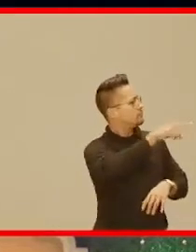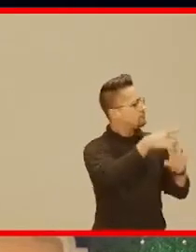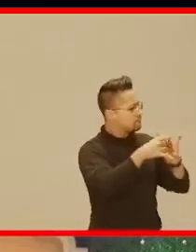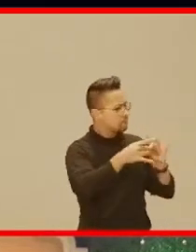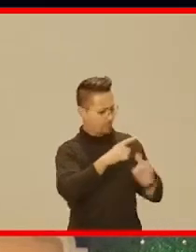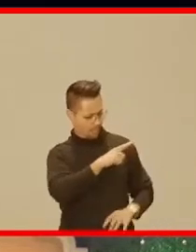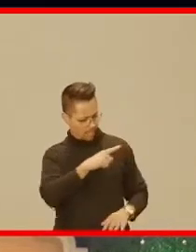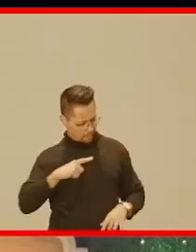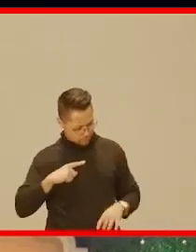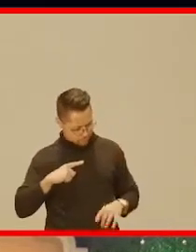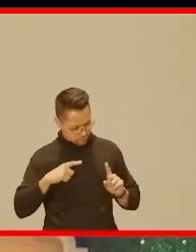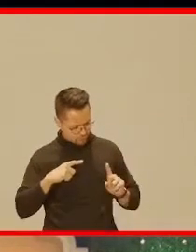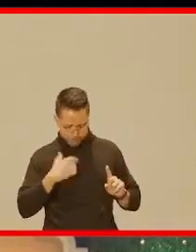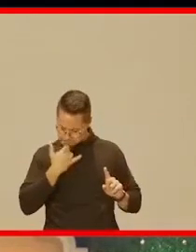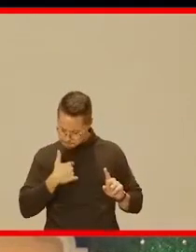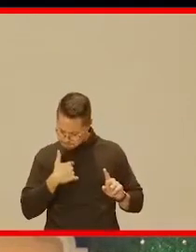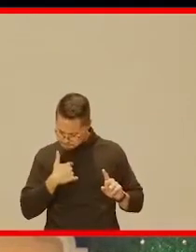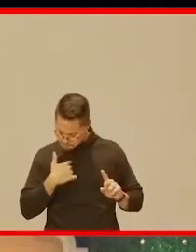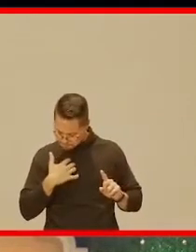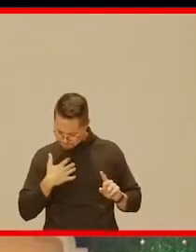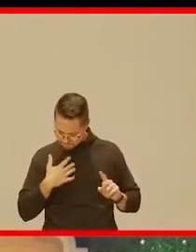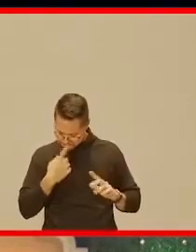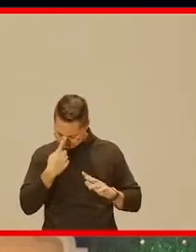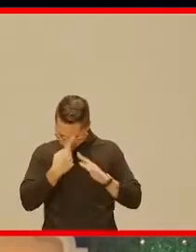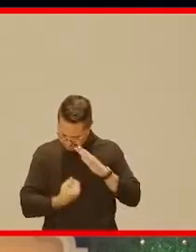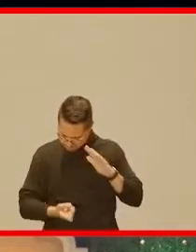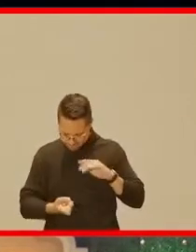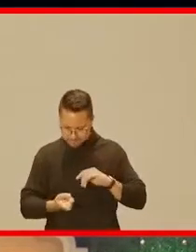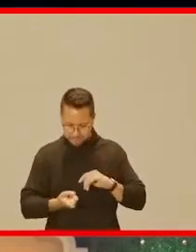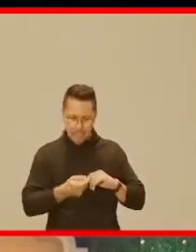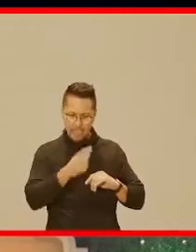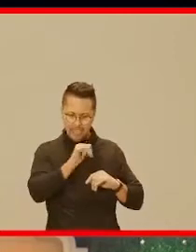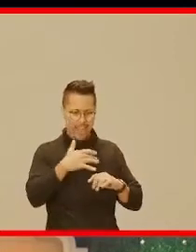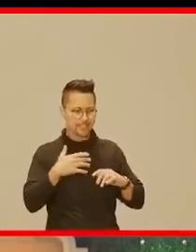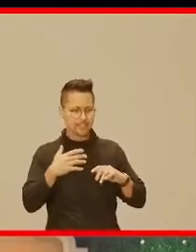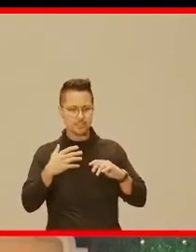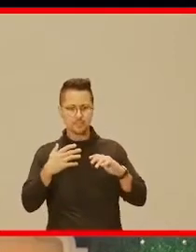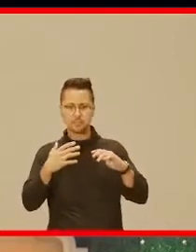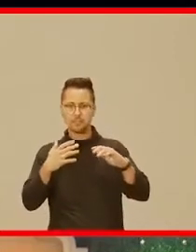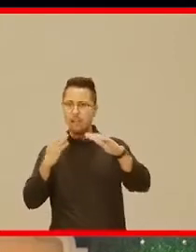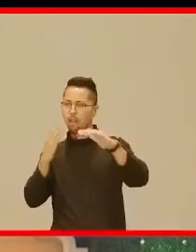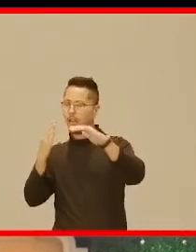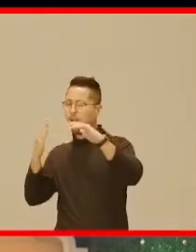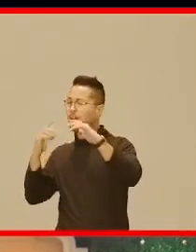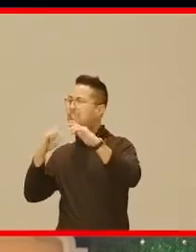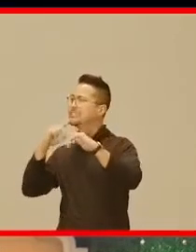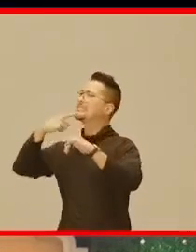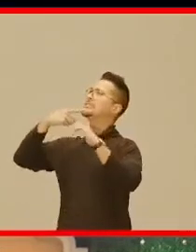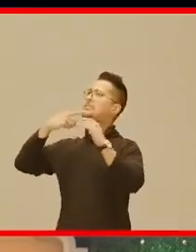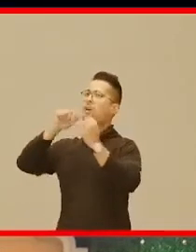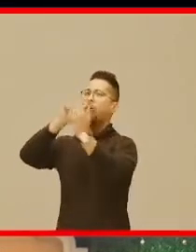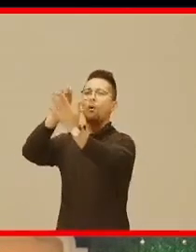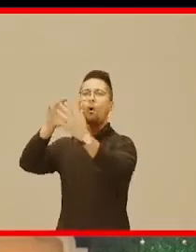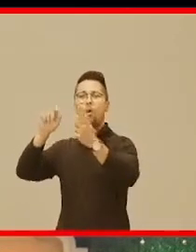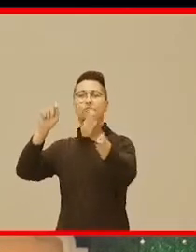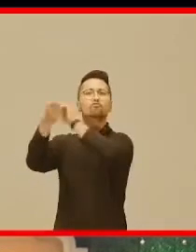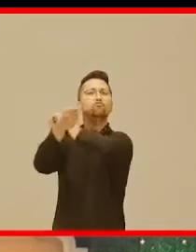or my bad, I got tongue-tied. It has like the most dramatic way to have something get changed. Right. What would be